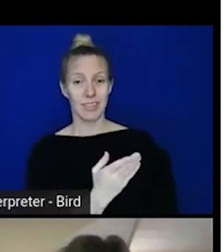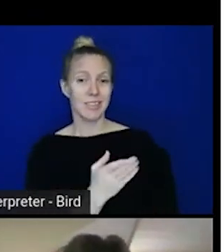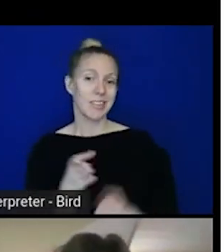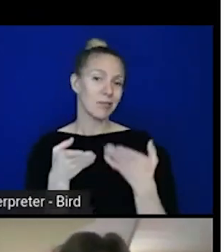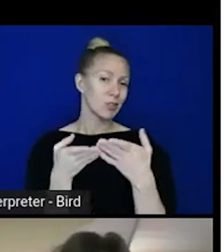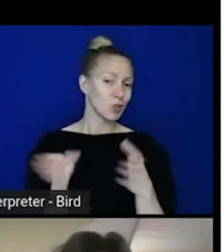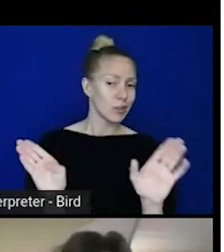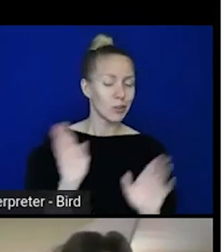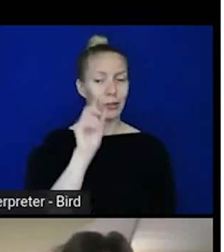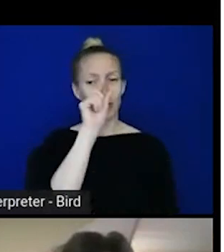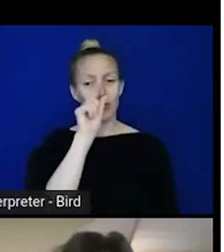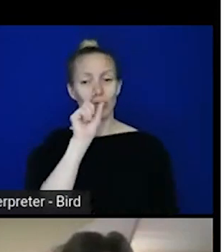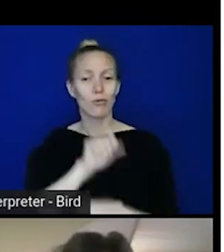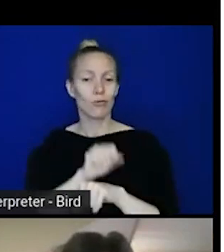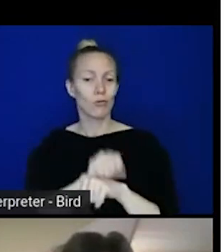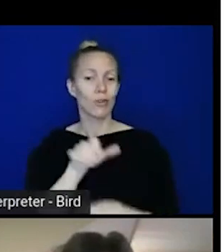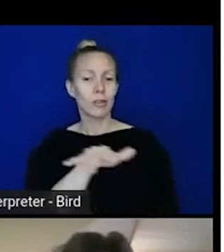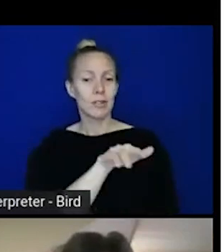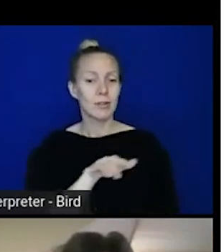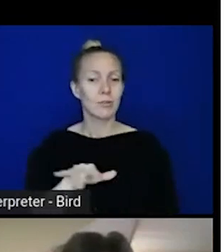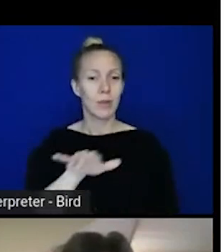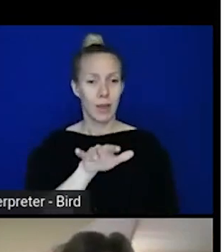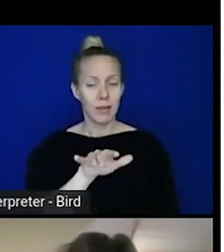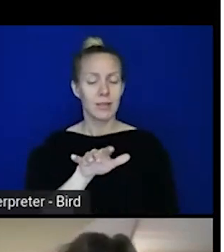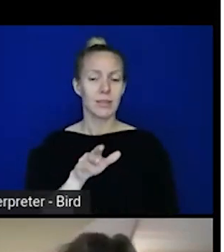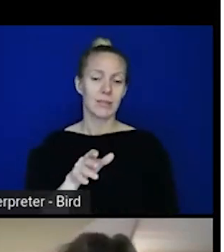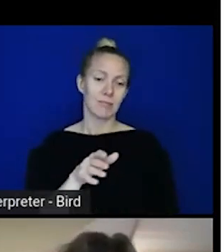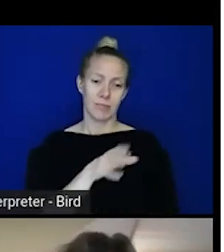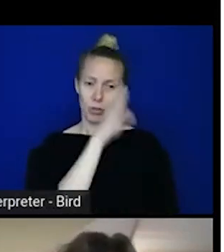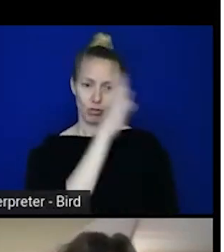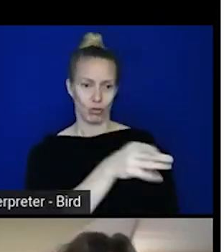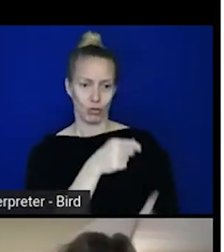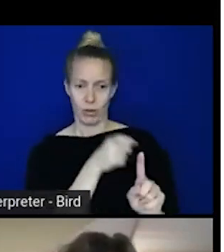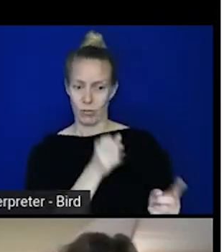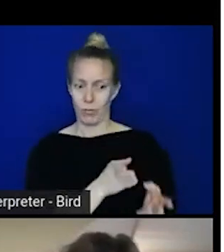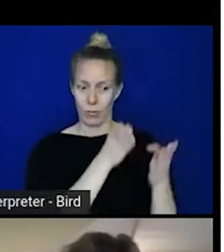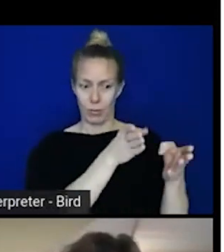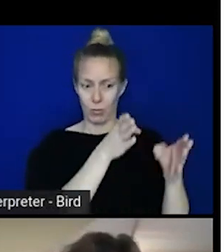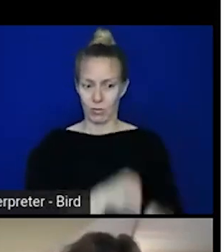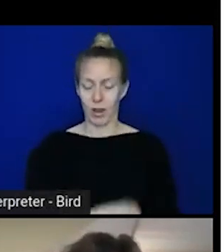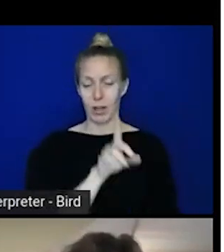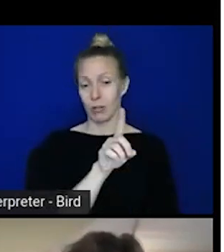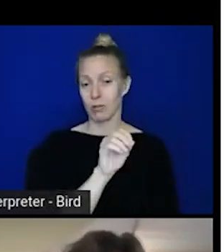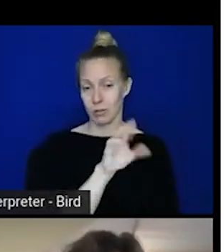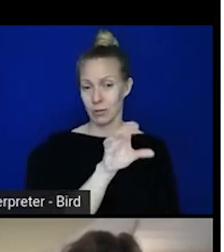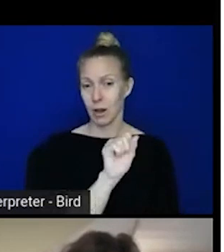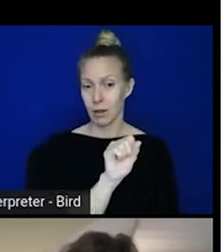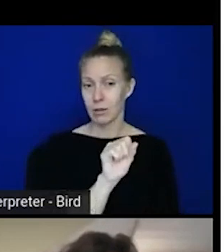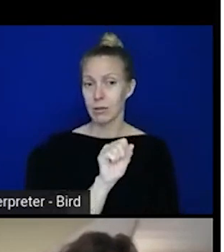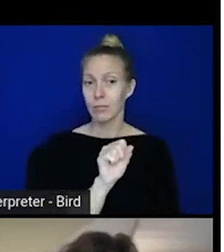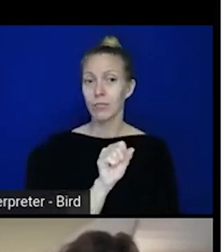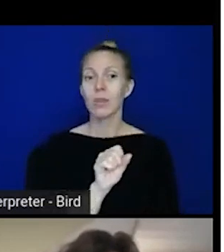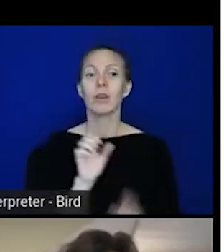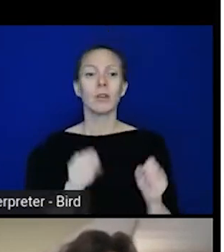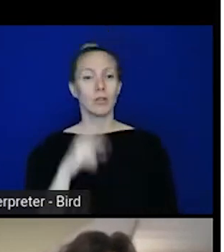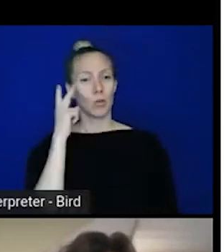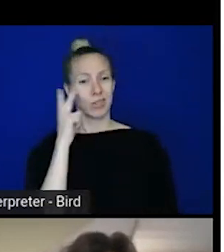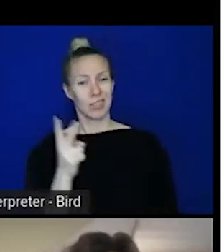import pulled straight from the provider docs. But so basically you can see it's Terraform import, and then you